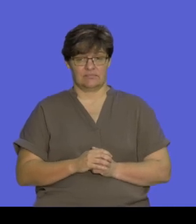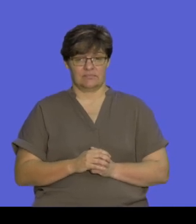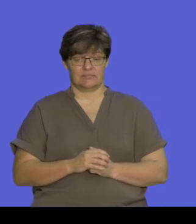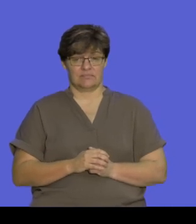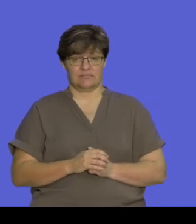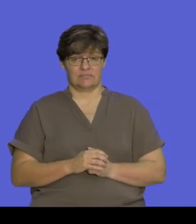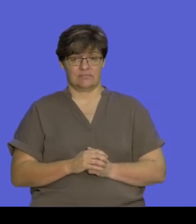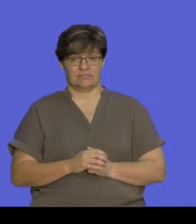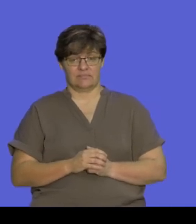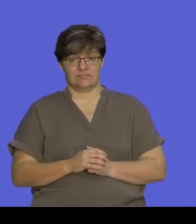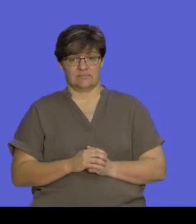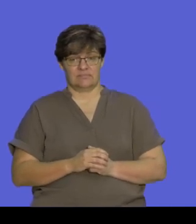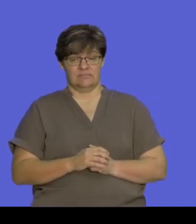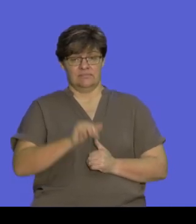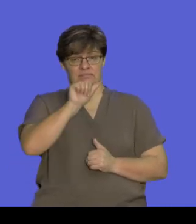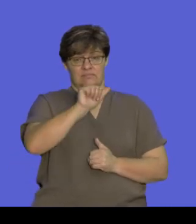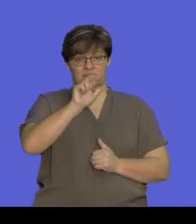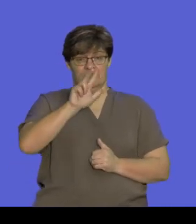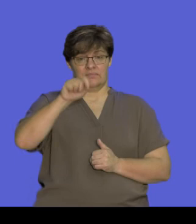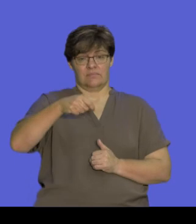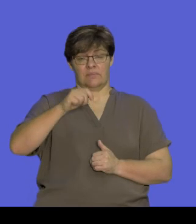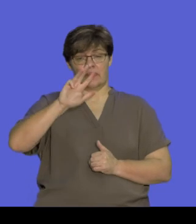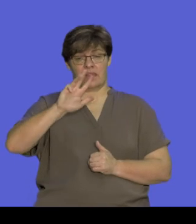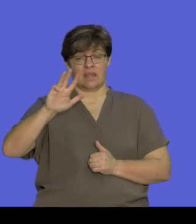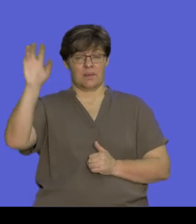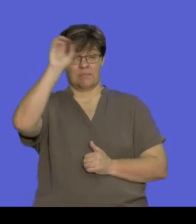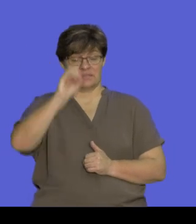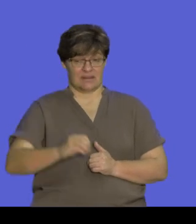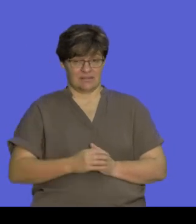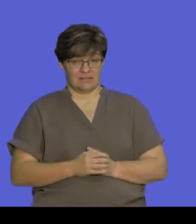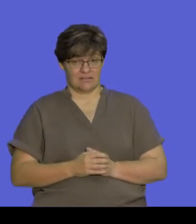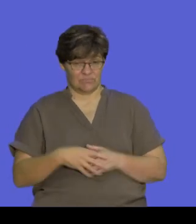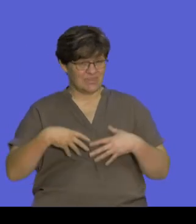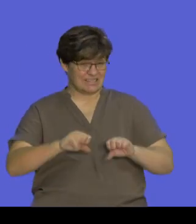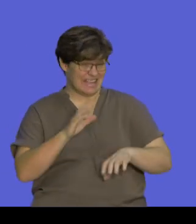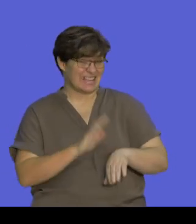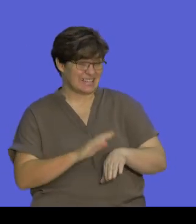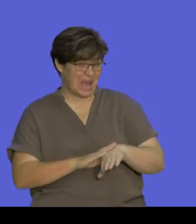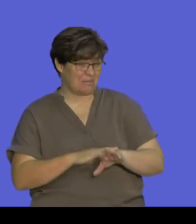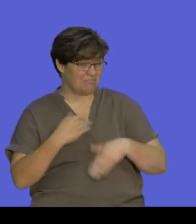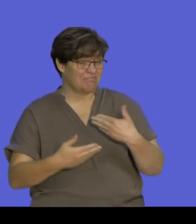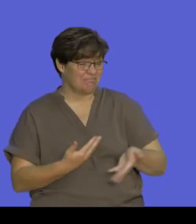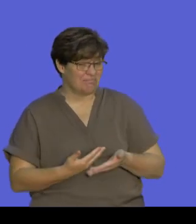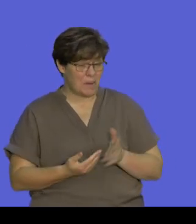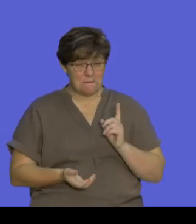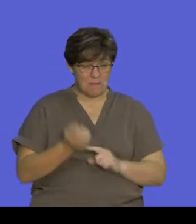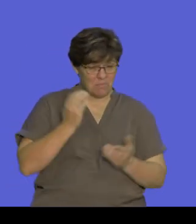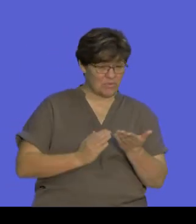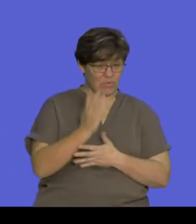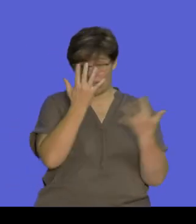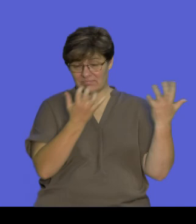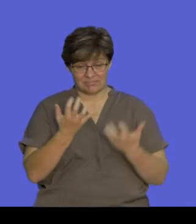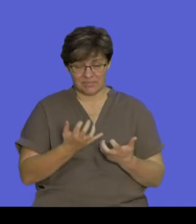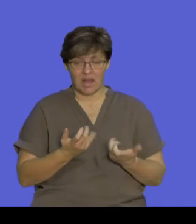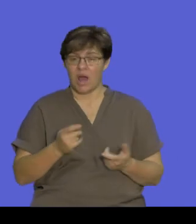68.89%. Wow, that took some time to get going and to get through it, and we've used a